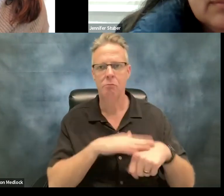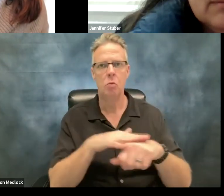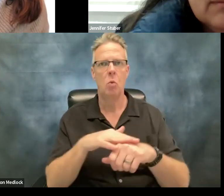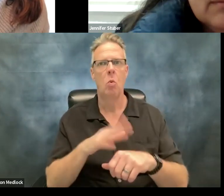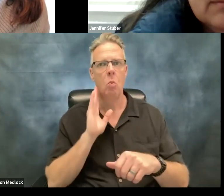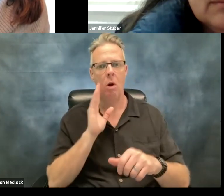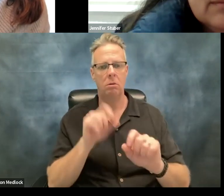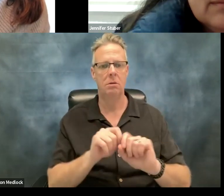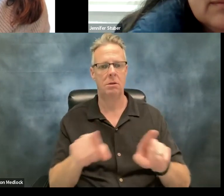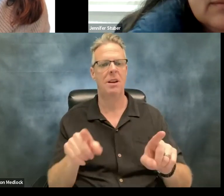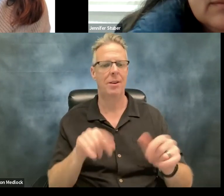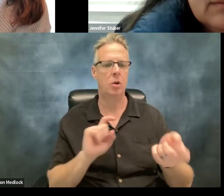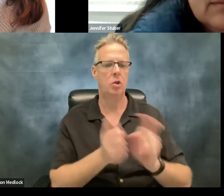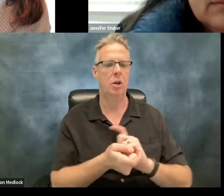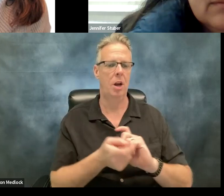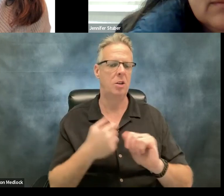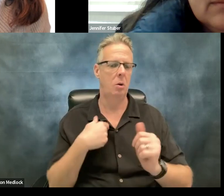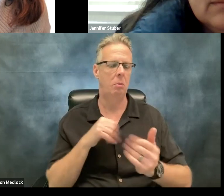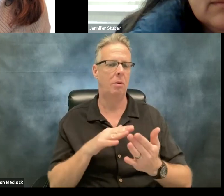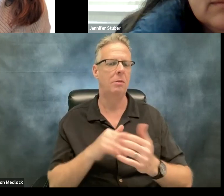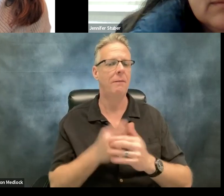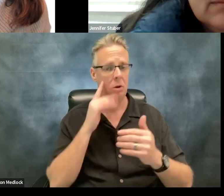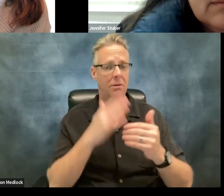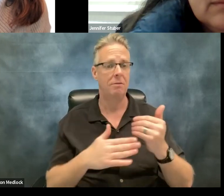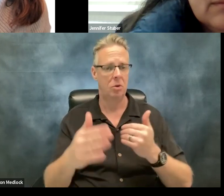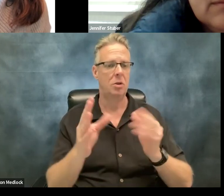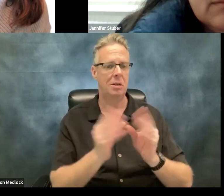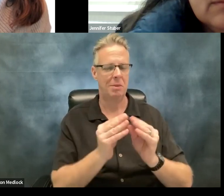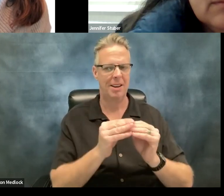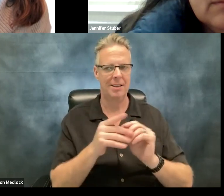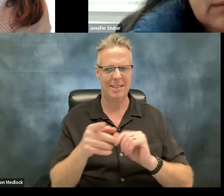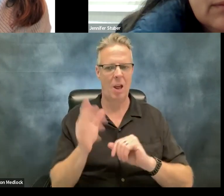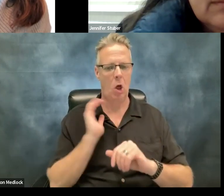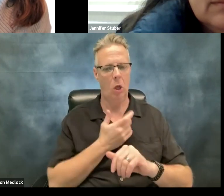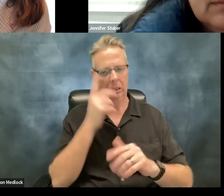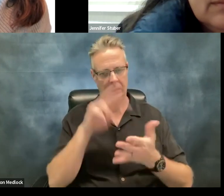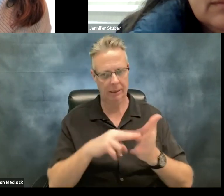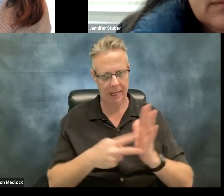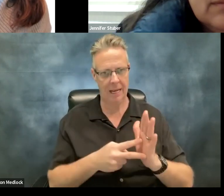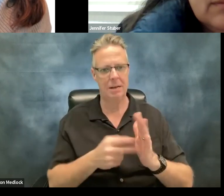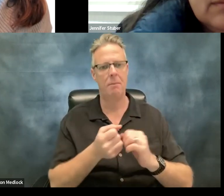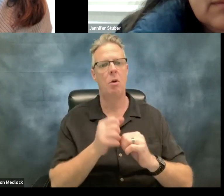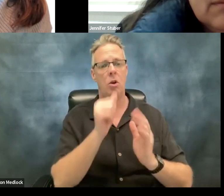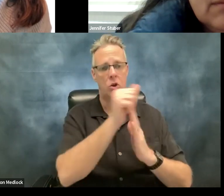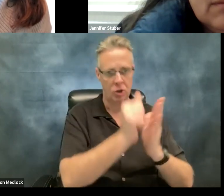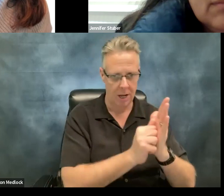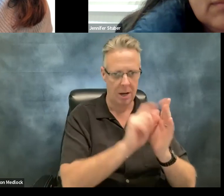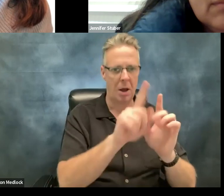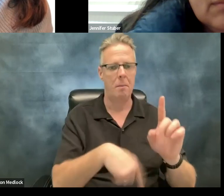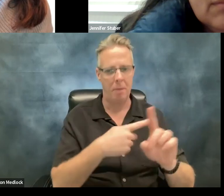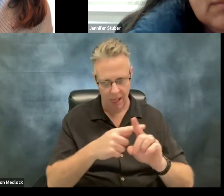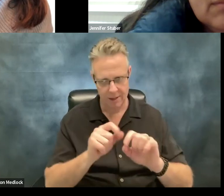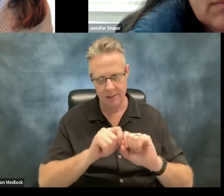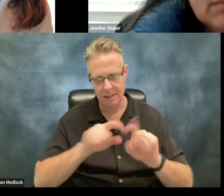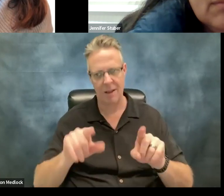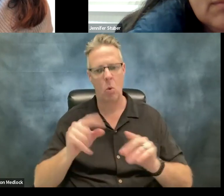coming to you in this change in our approach. For future meetings, as Nicholas said, this is our intent to get this out along with the agenda at least a week in